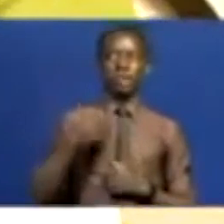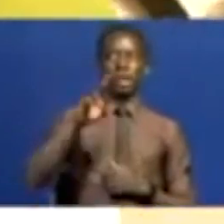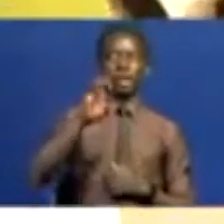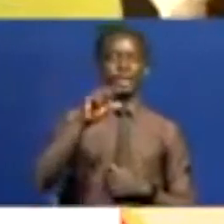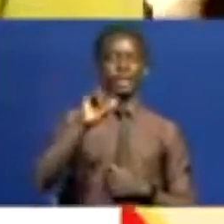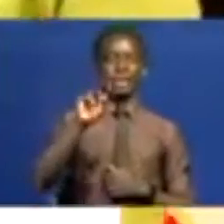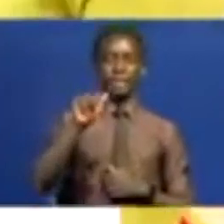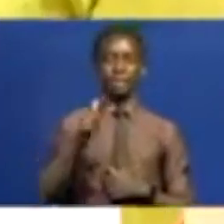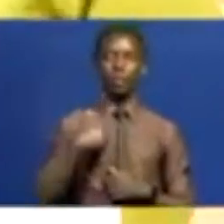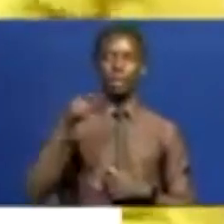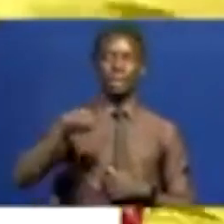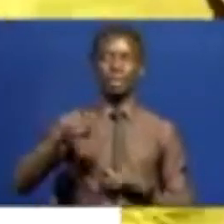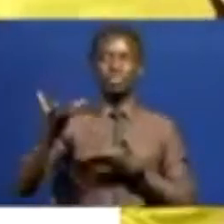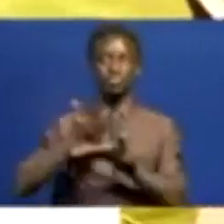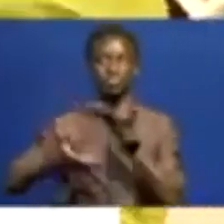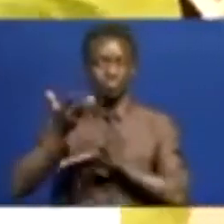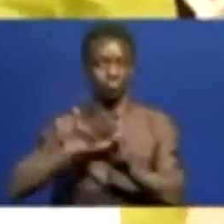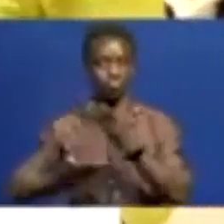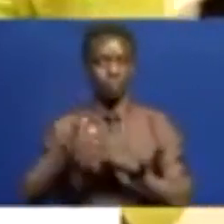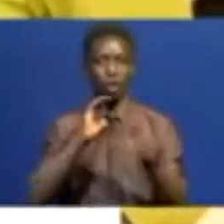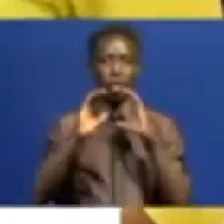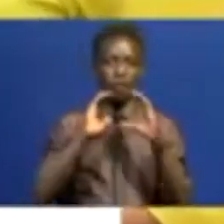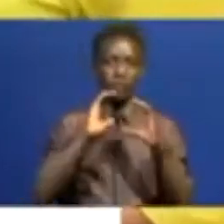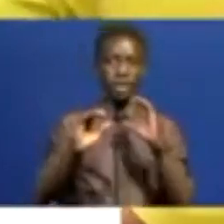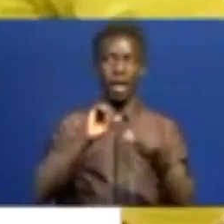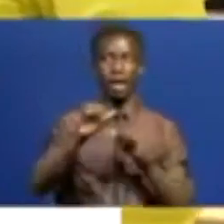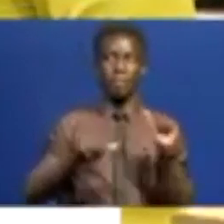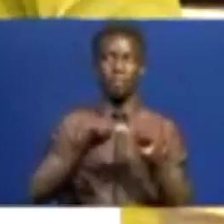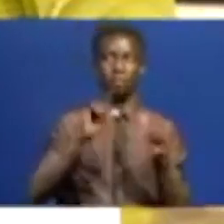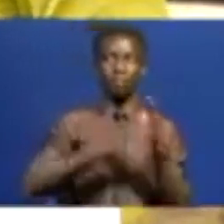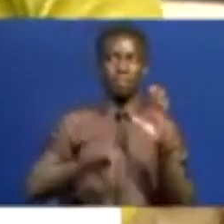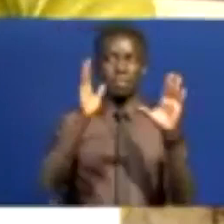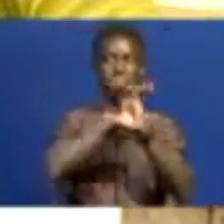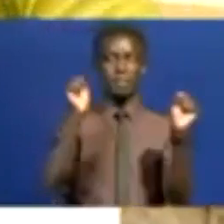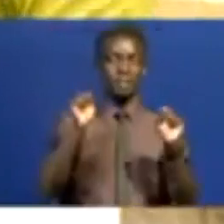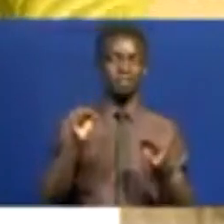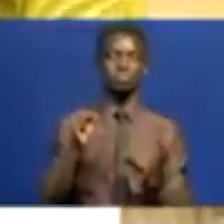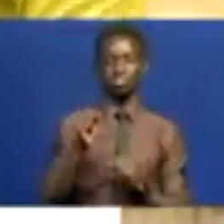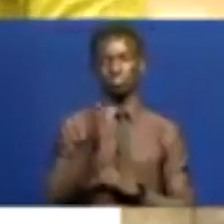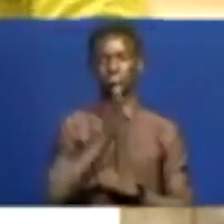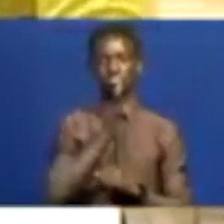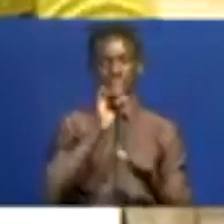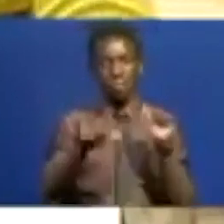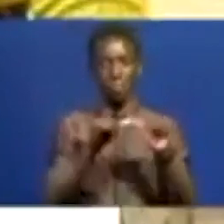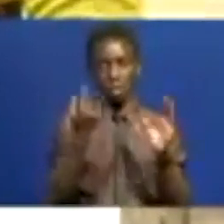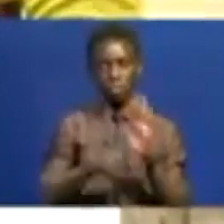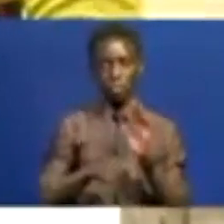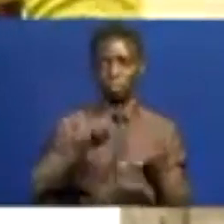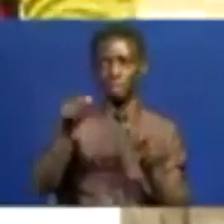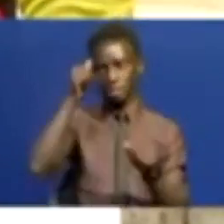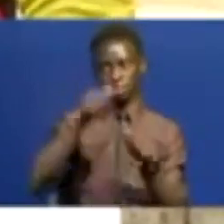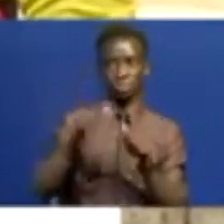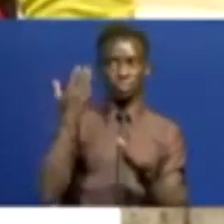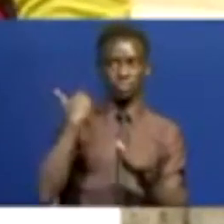and a conversation around what the president is expected to speak about. But Regina, you will remember that the campaign promise of President